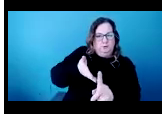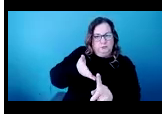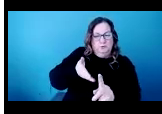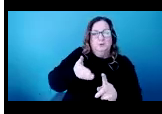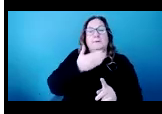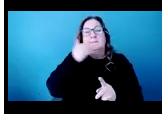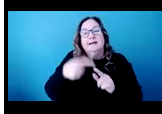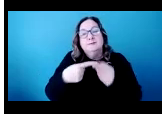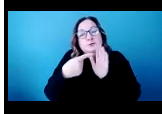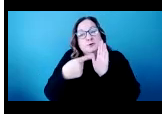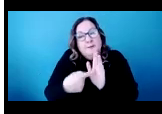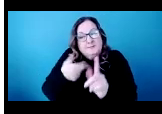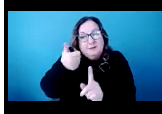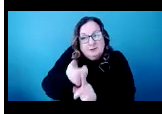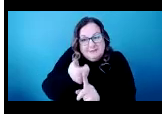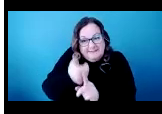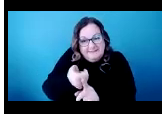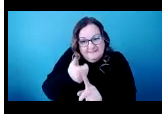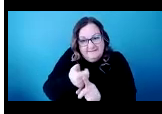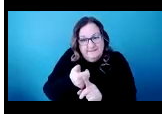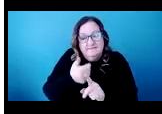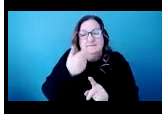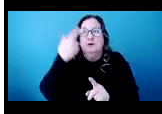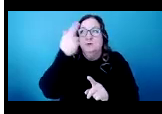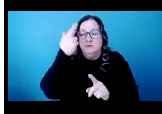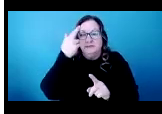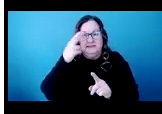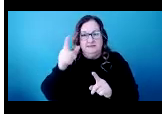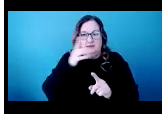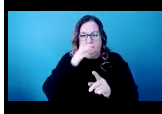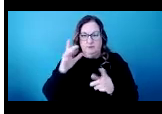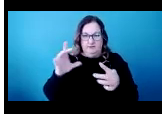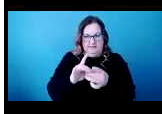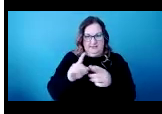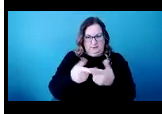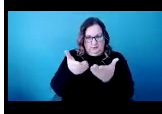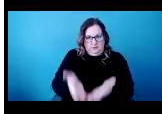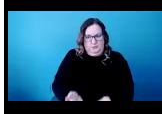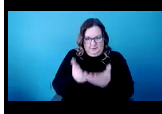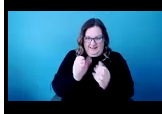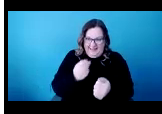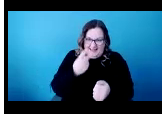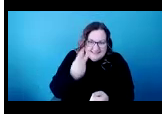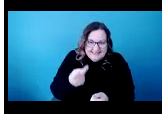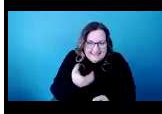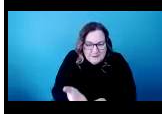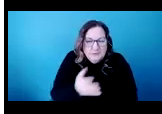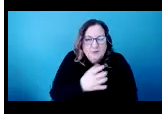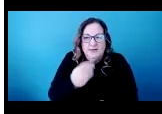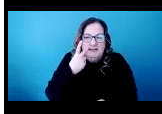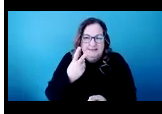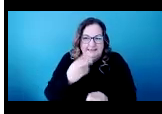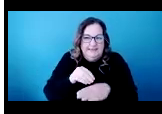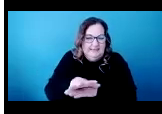yourself, because they'll connect it to like an individual, like they can see you and how it's impacted you.